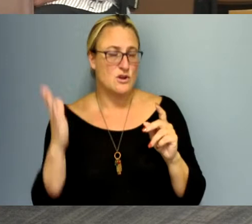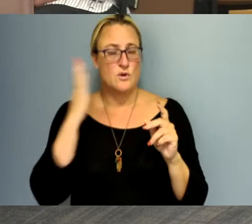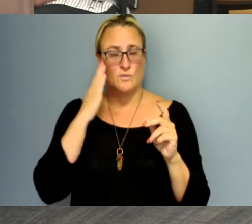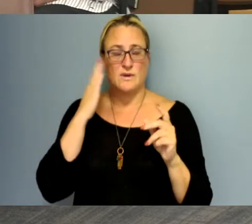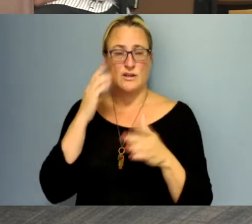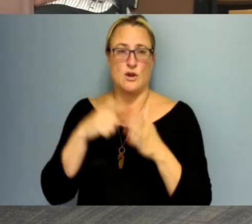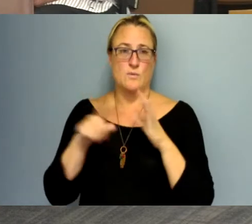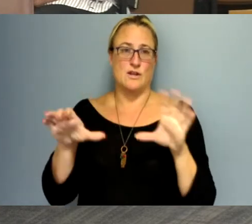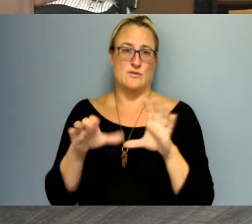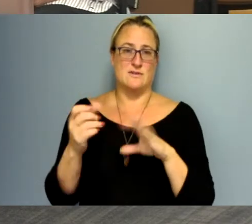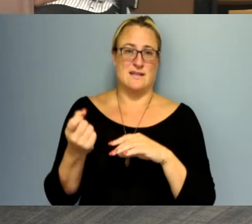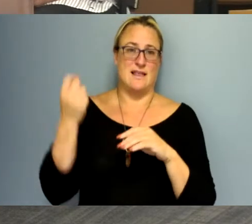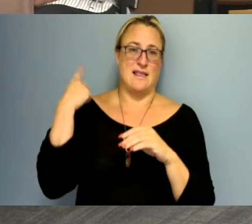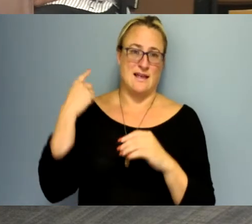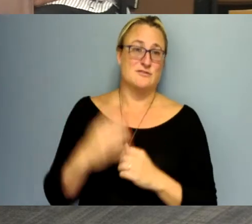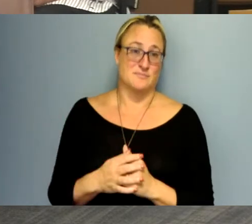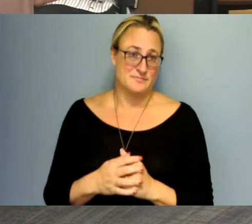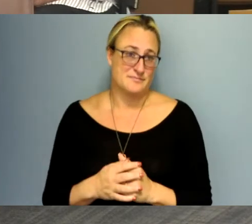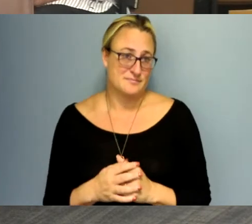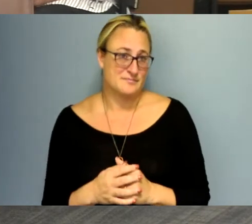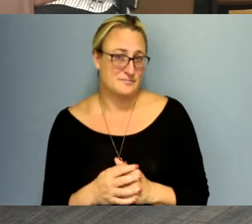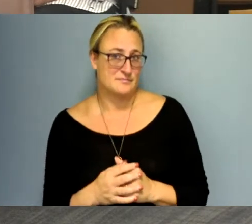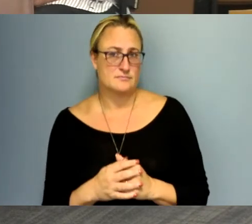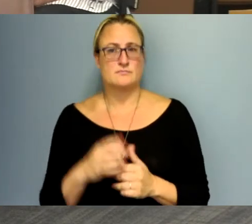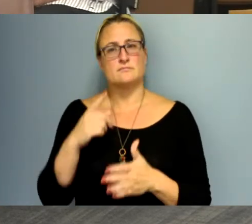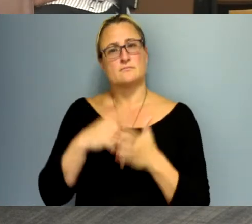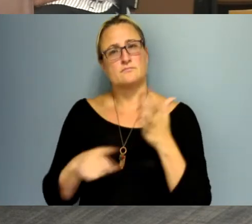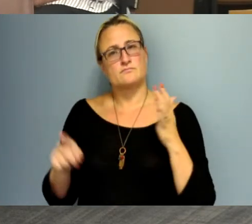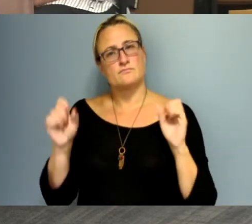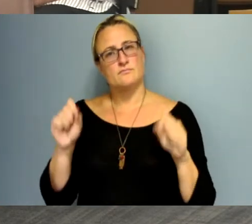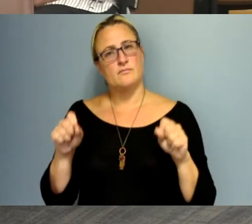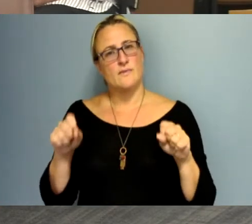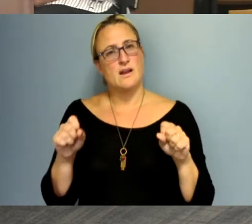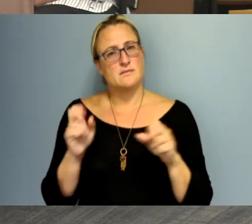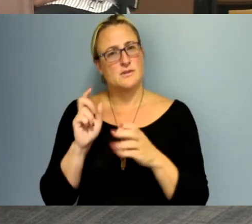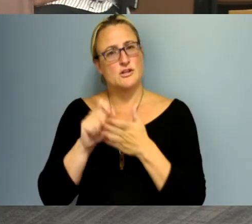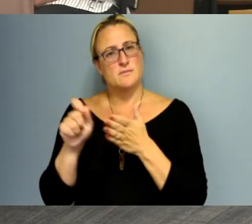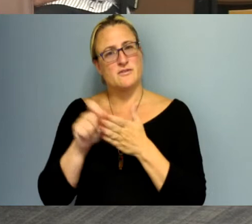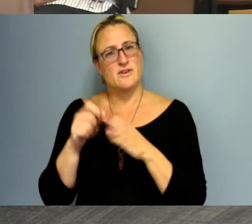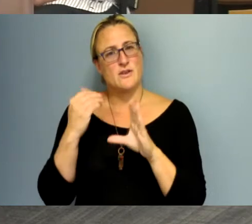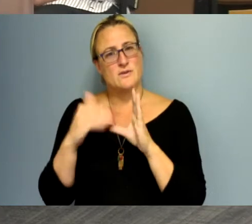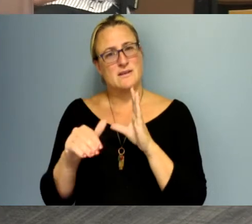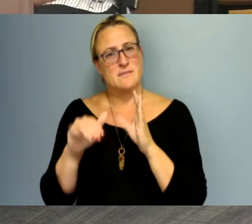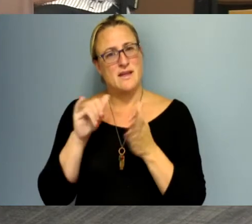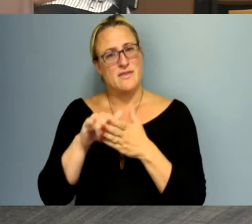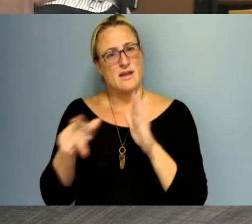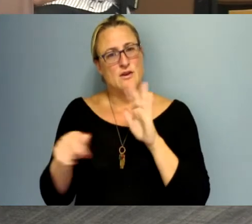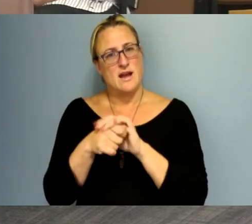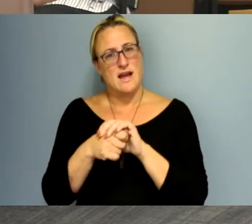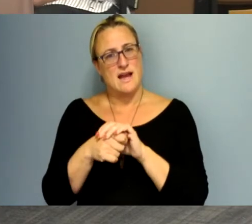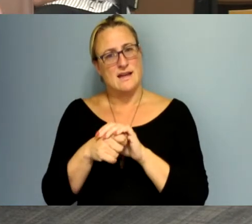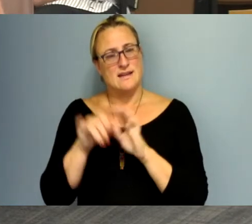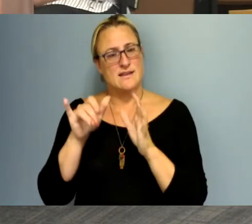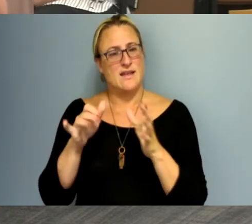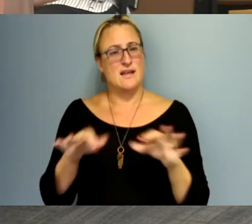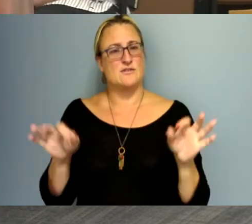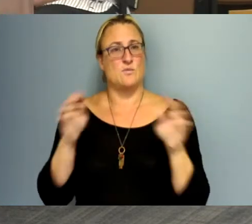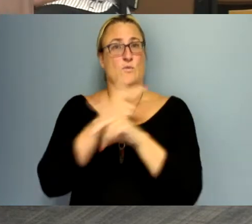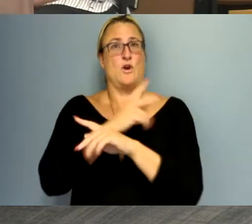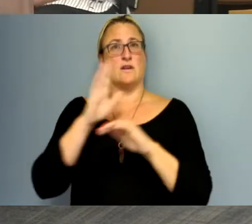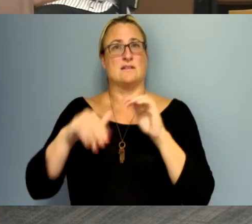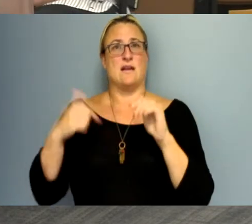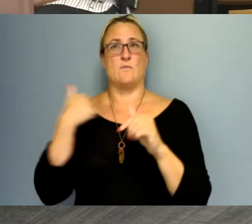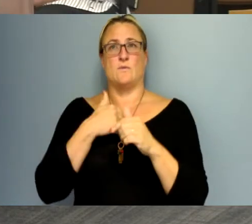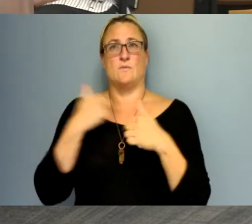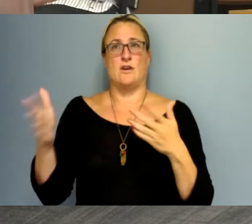last summer. What could possibly be written in those emails that you are hiding that is worse than what we already